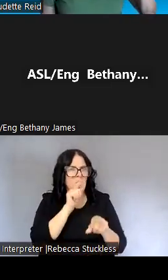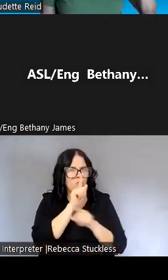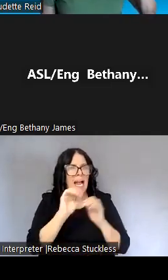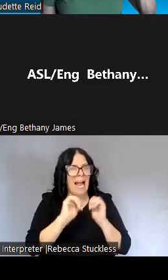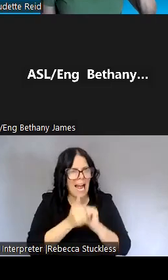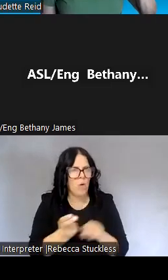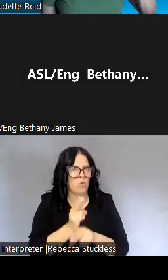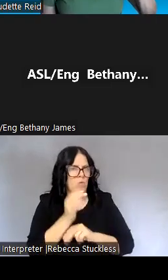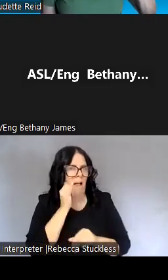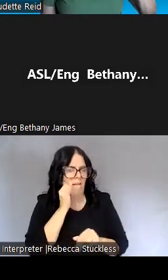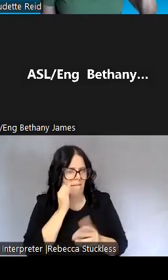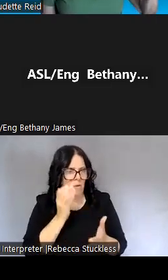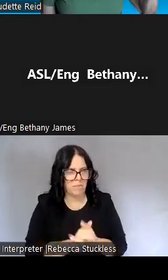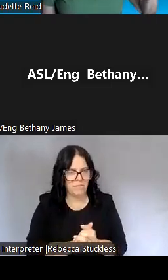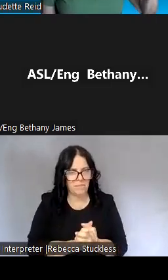so